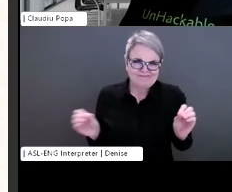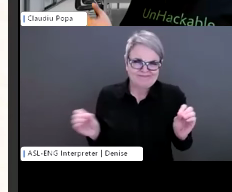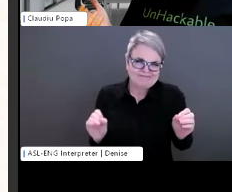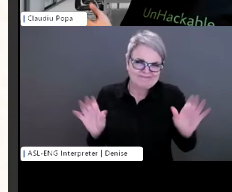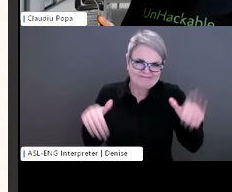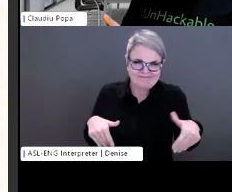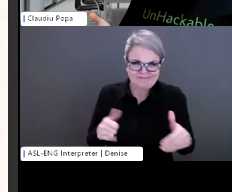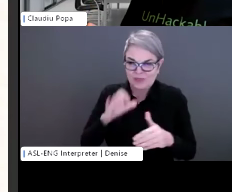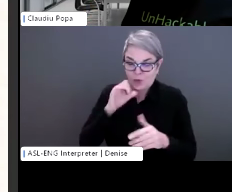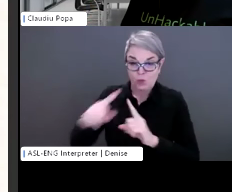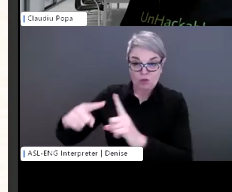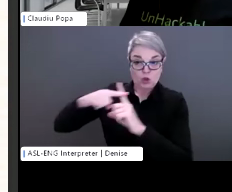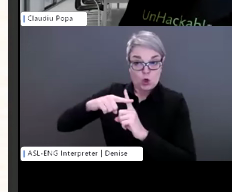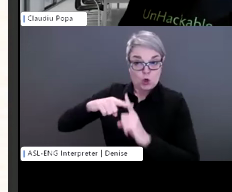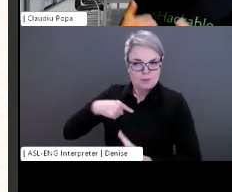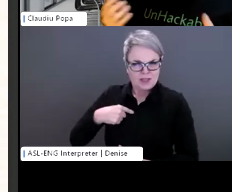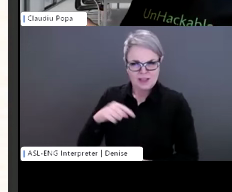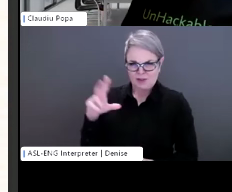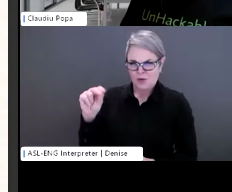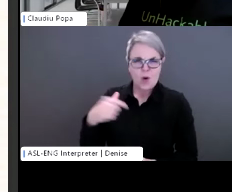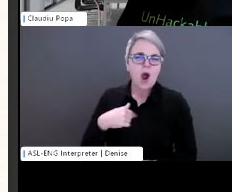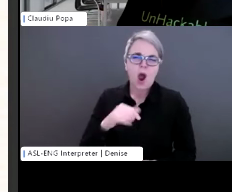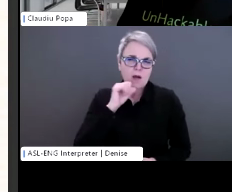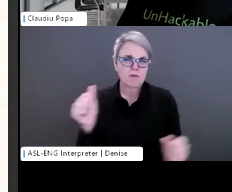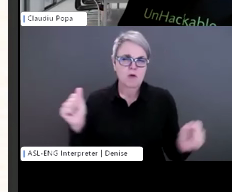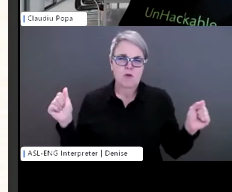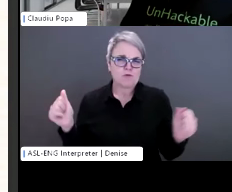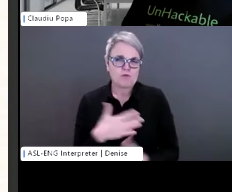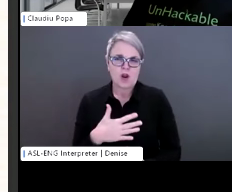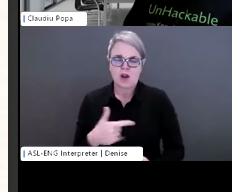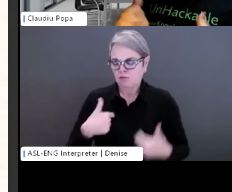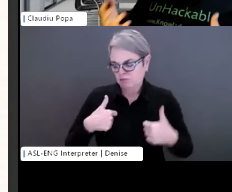because I've got nothing to hide. I'm